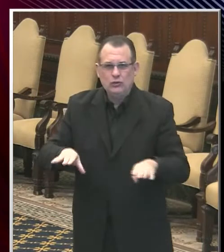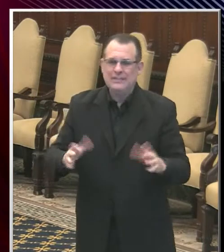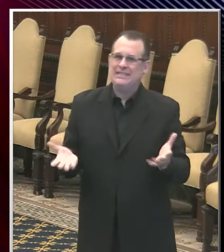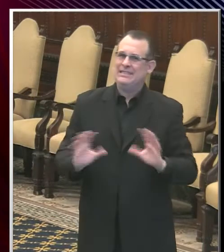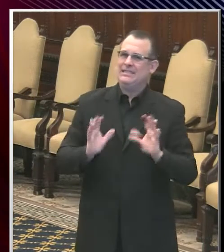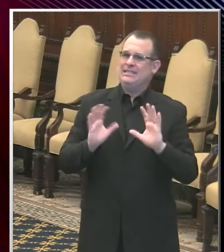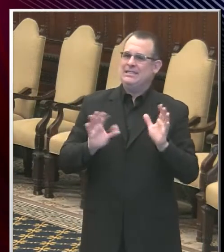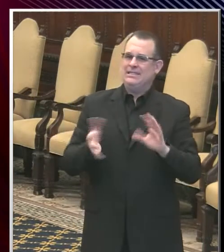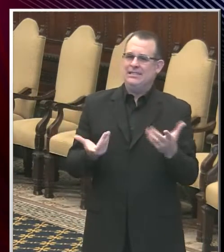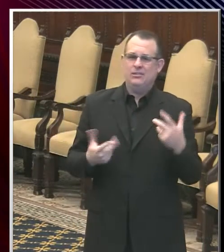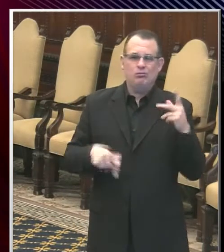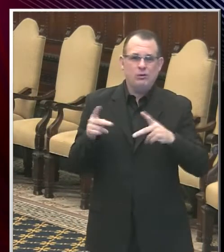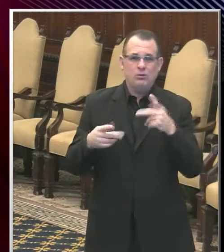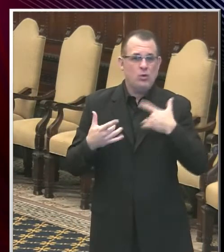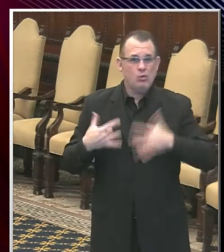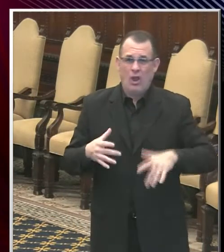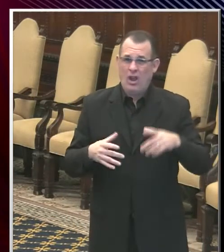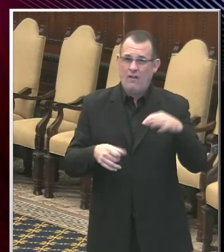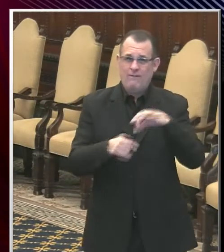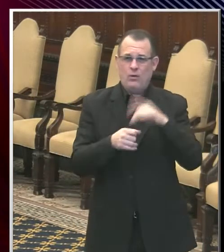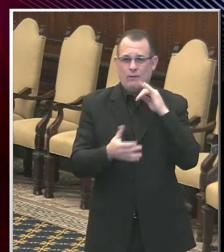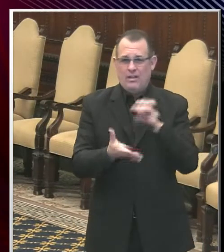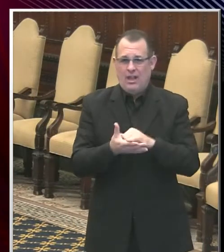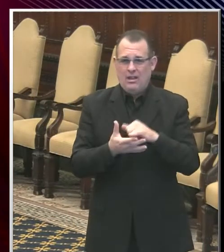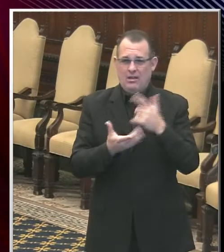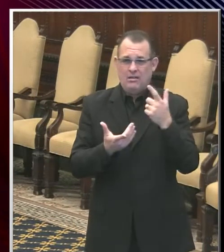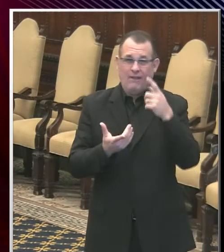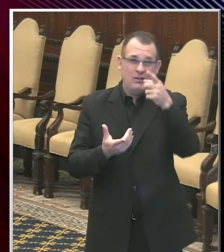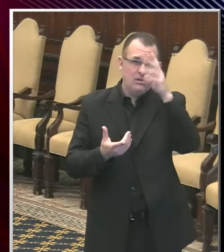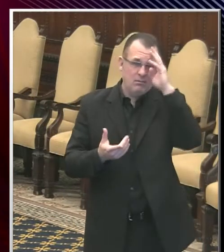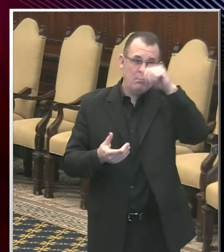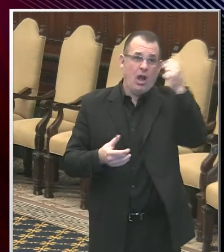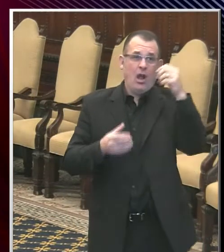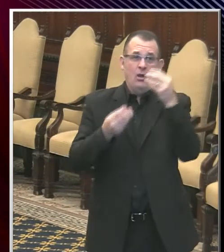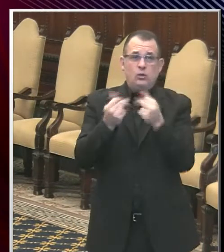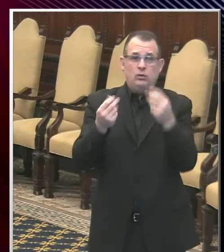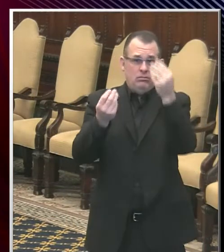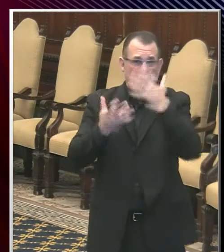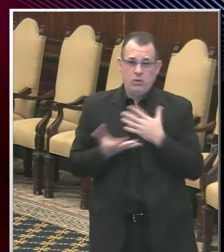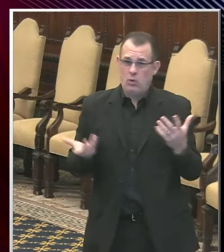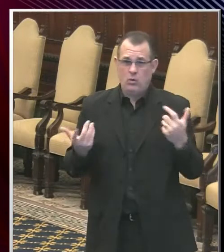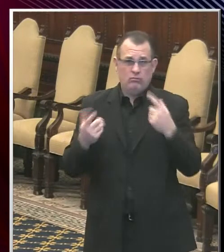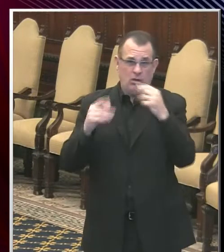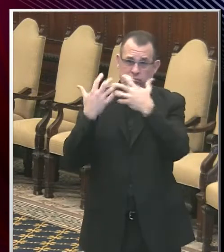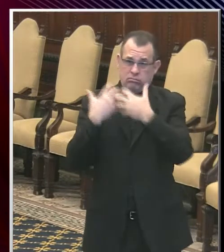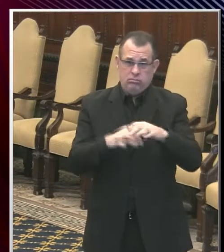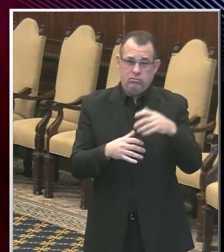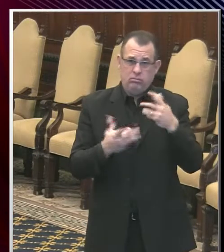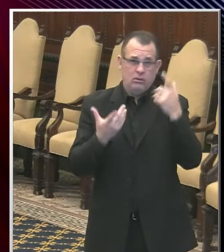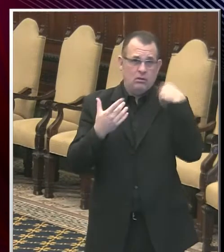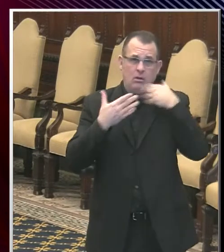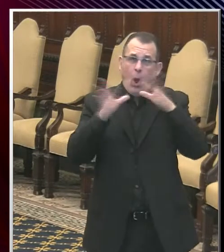don't want to vote for taxes should come up with another solution to see if that works. And we're open-minded and open-eared.